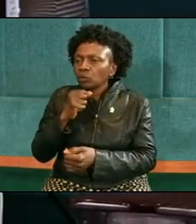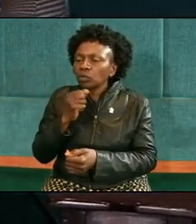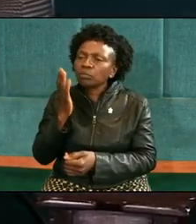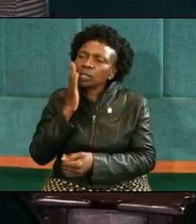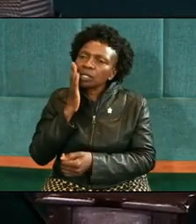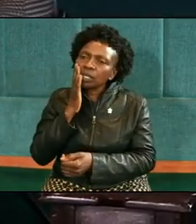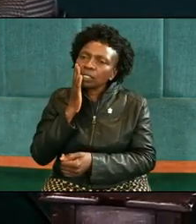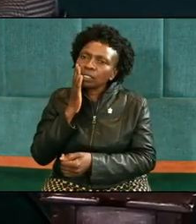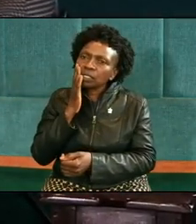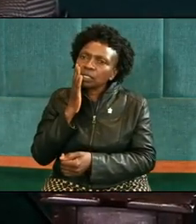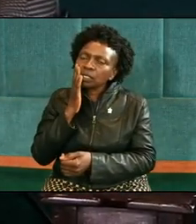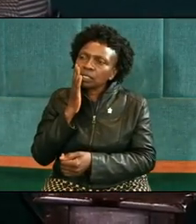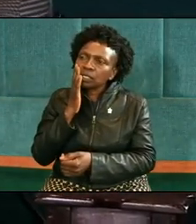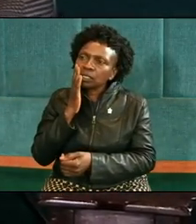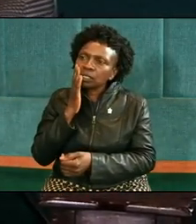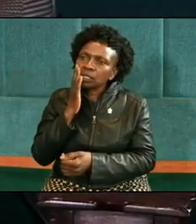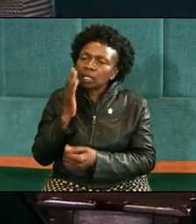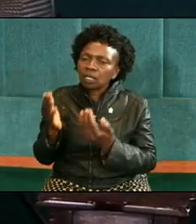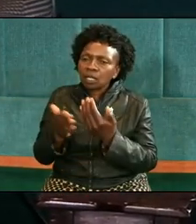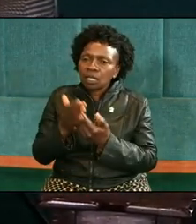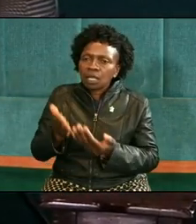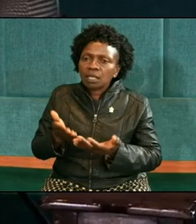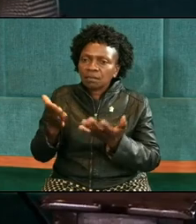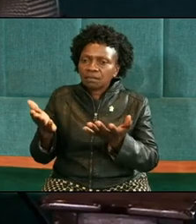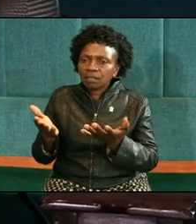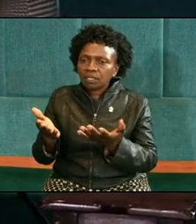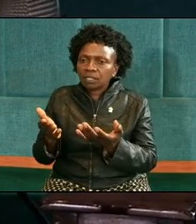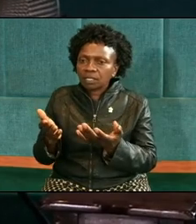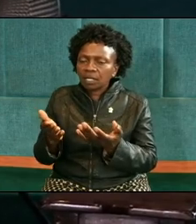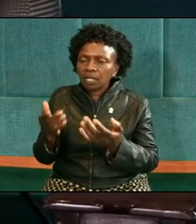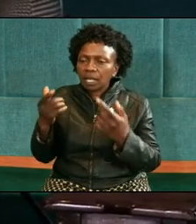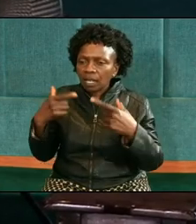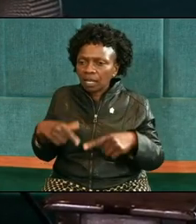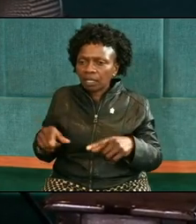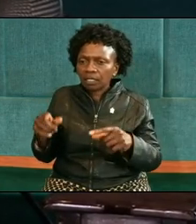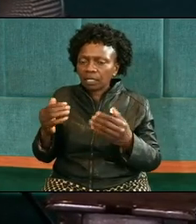neighbors who are here with your children, bring your children, come